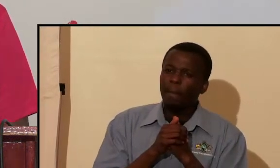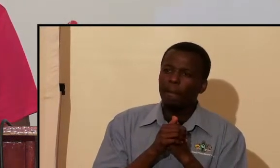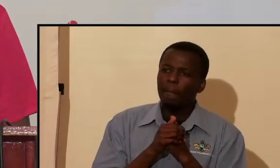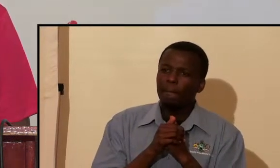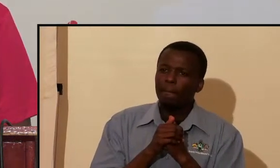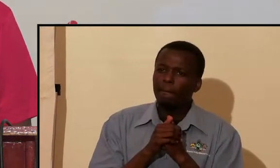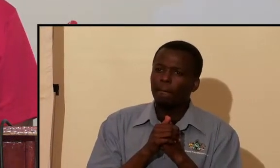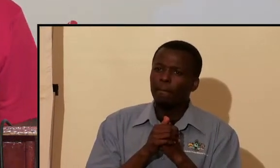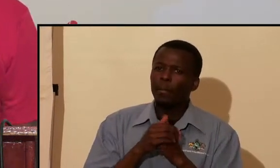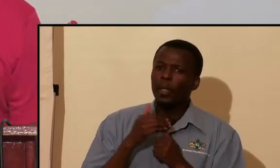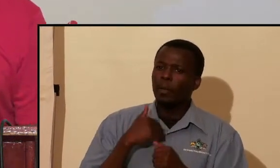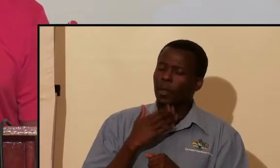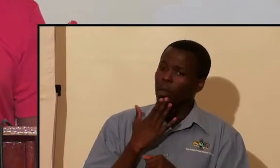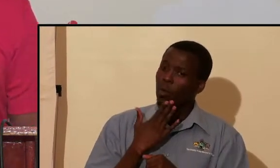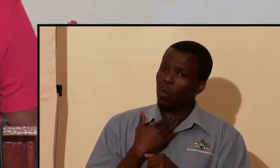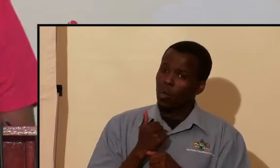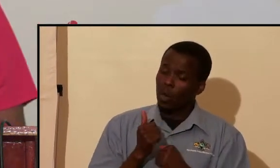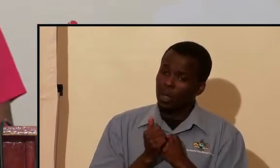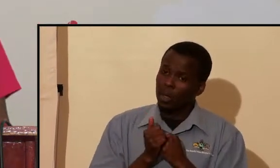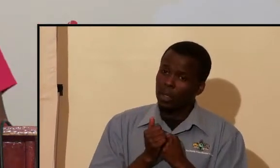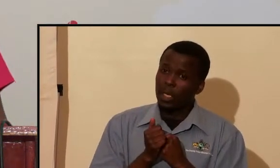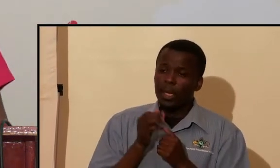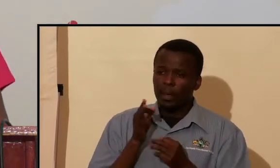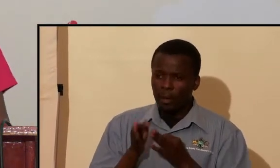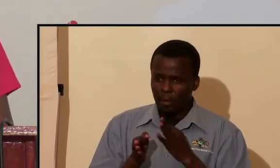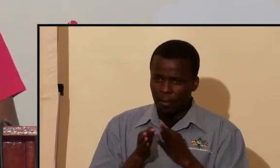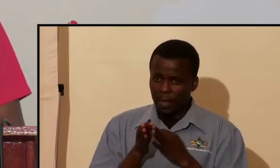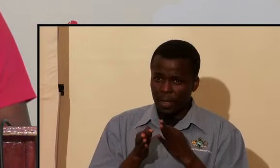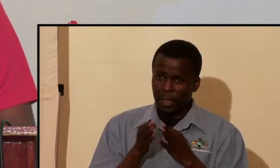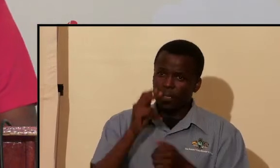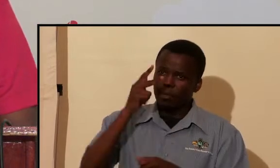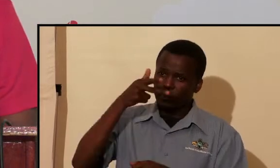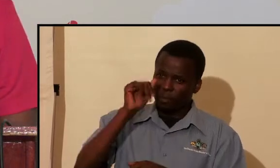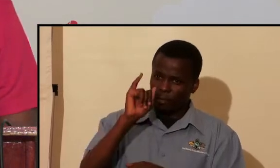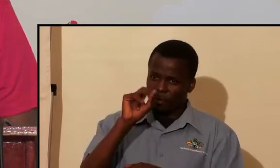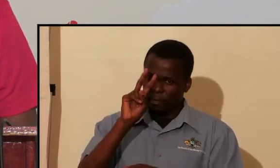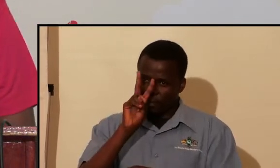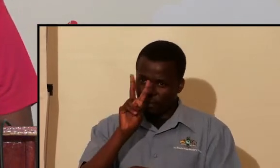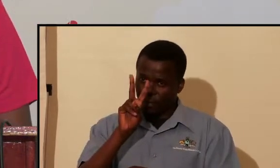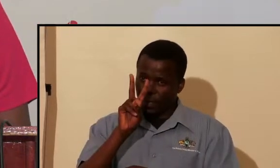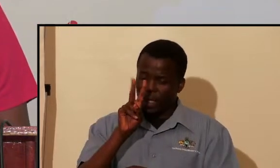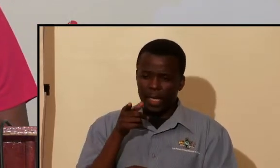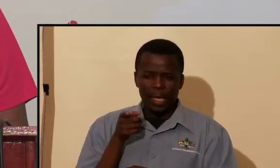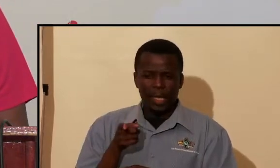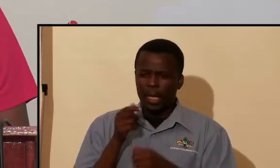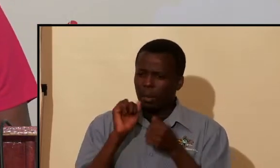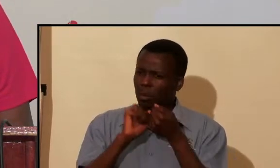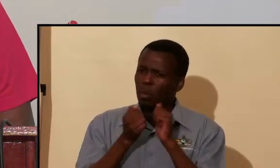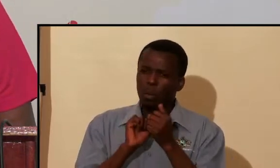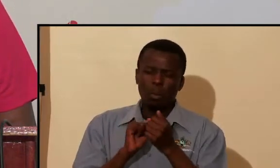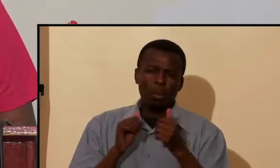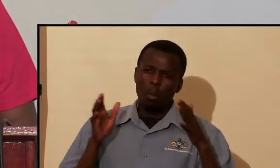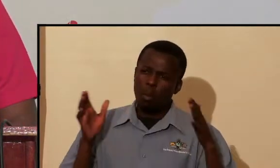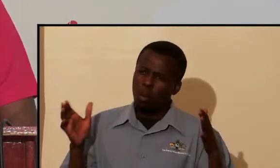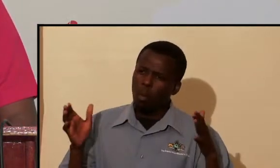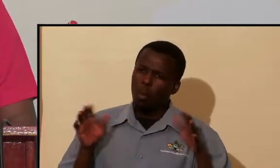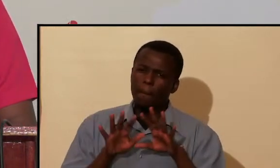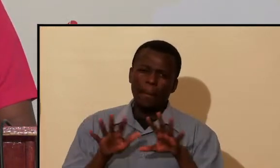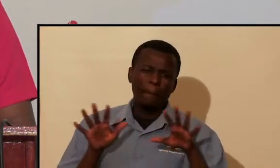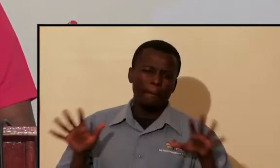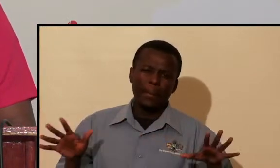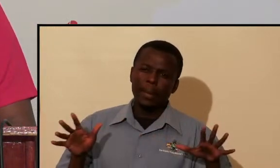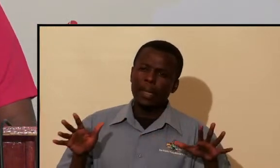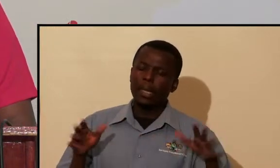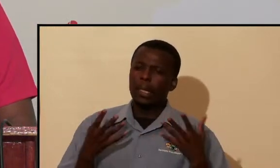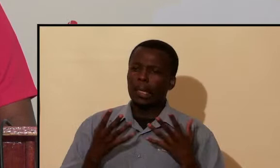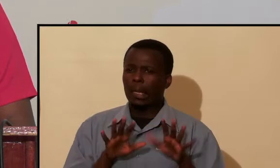I would like to re-emphasize the point that HIV/AIDS remains a public health threat. We are being challenged,